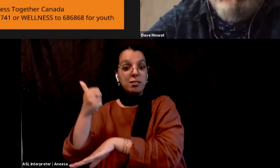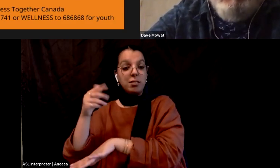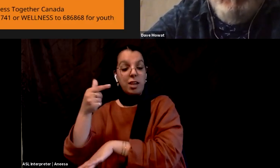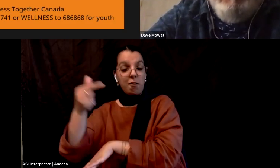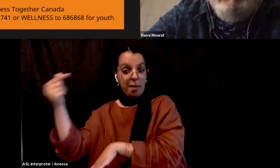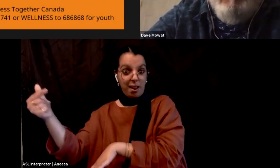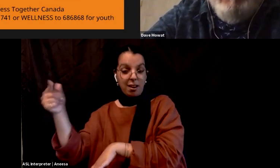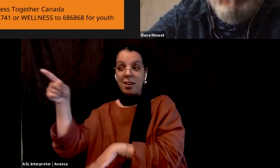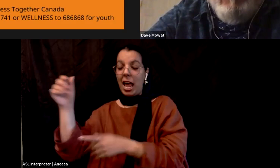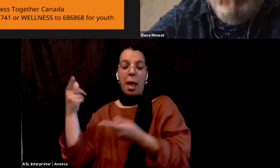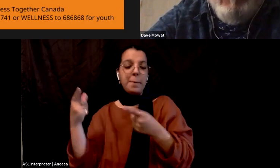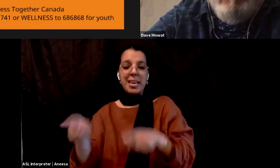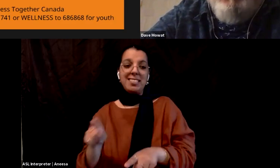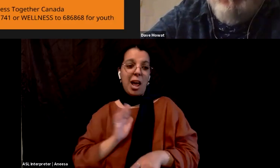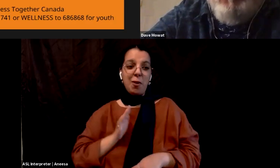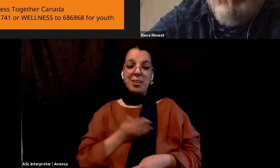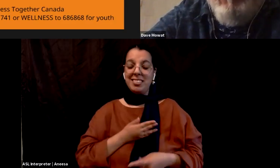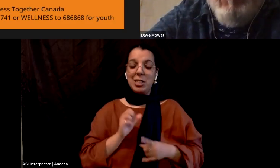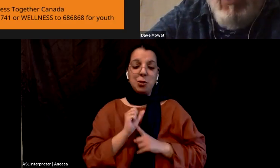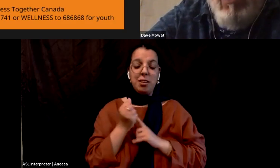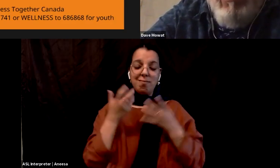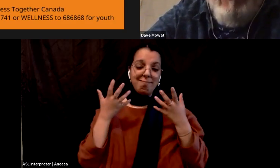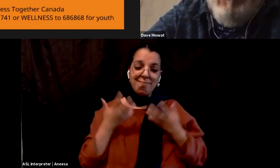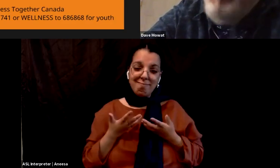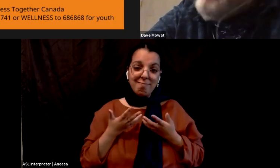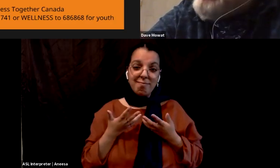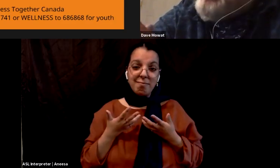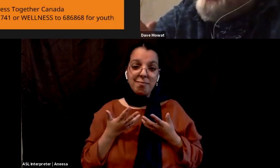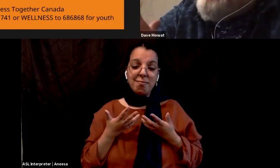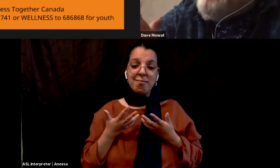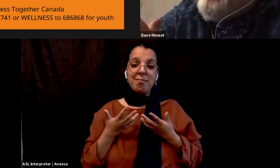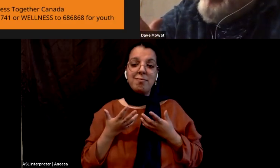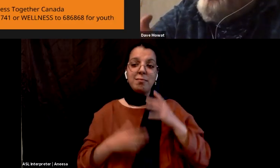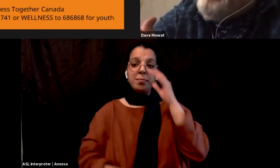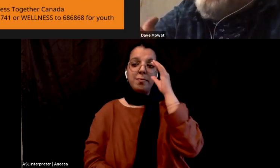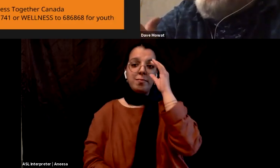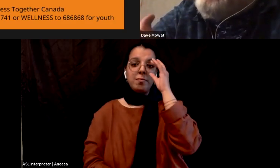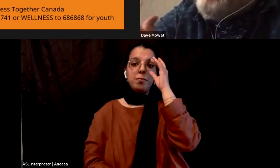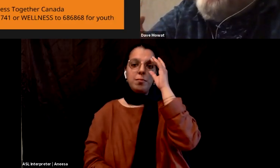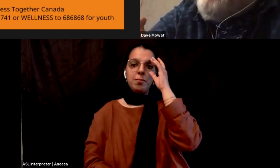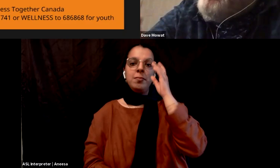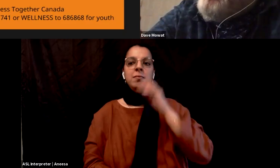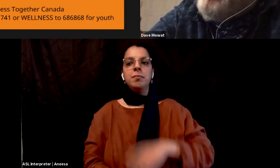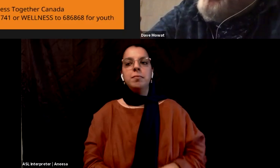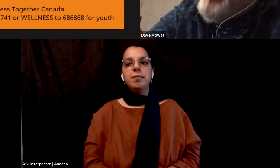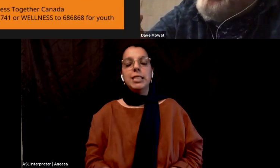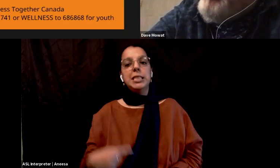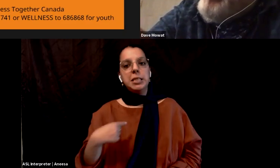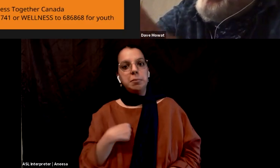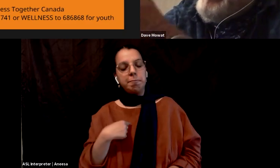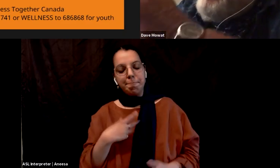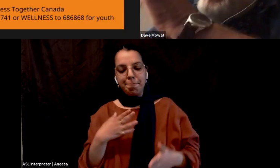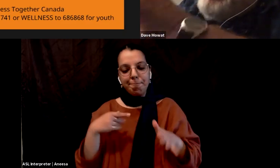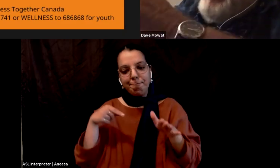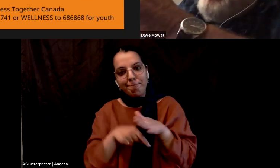dire situation amongst our communities. And I'm going to just, I won't get too further into the weeds. I